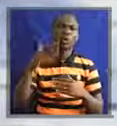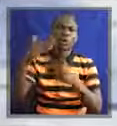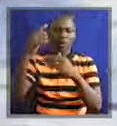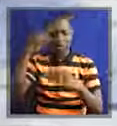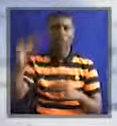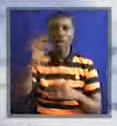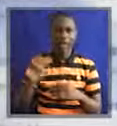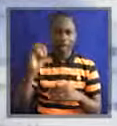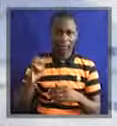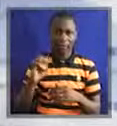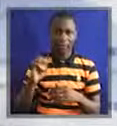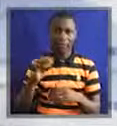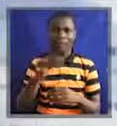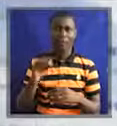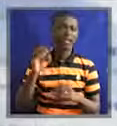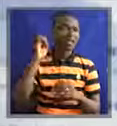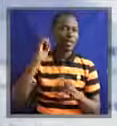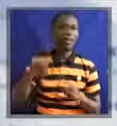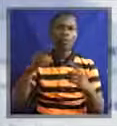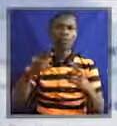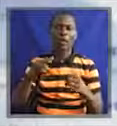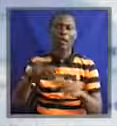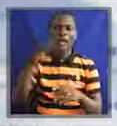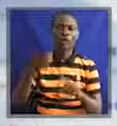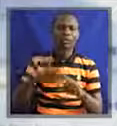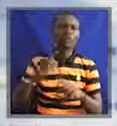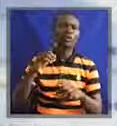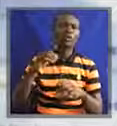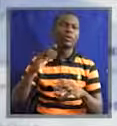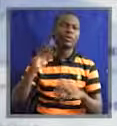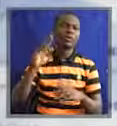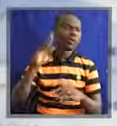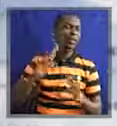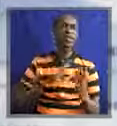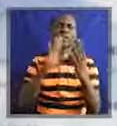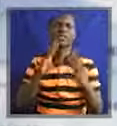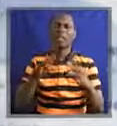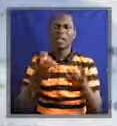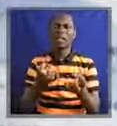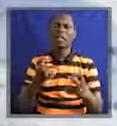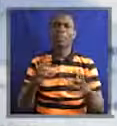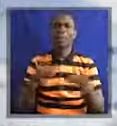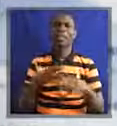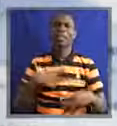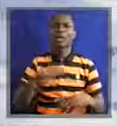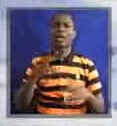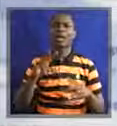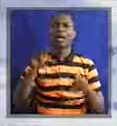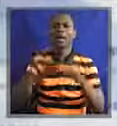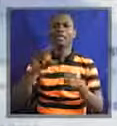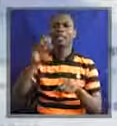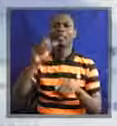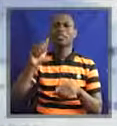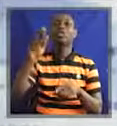you and your descendants forever. And he went out from his presence leprous